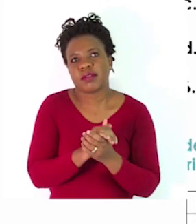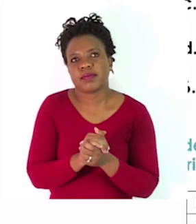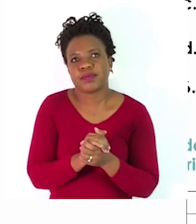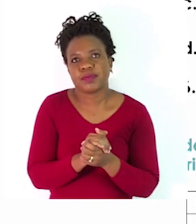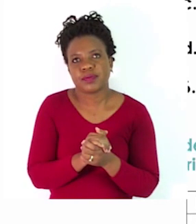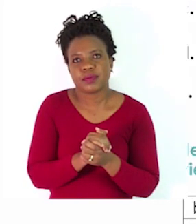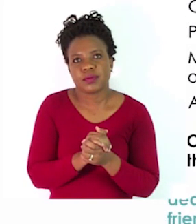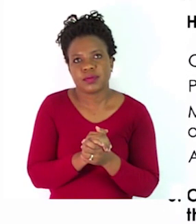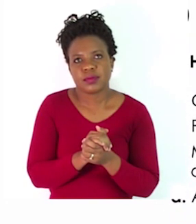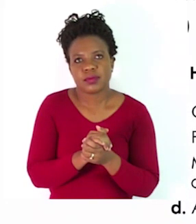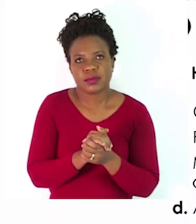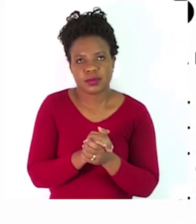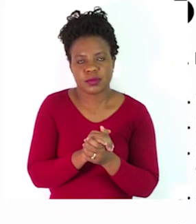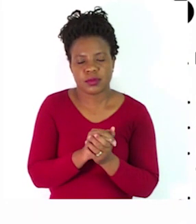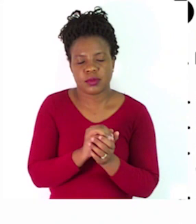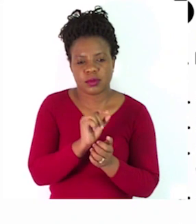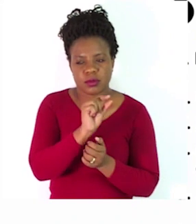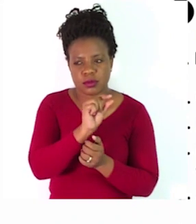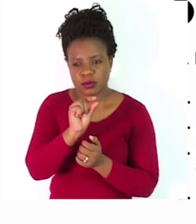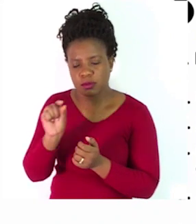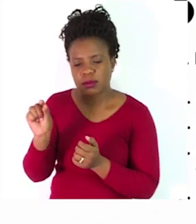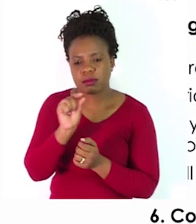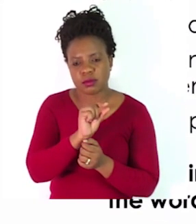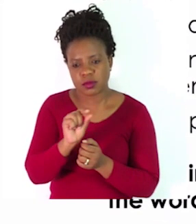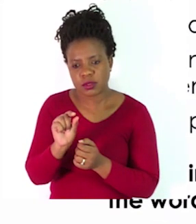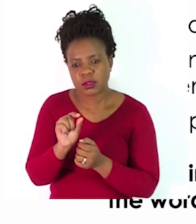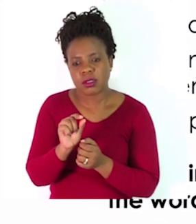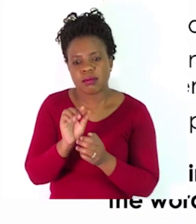Highlight the abstract nouns in these sentences.